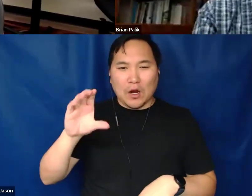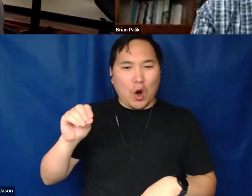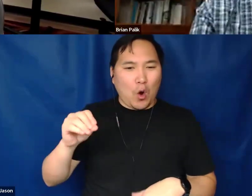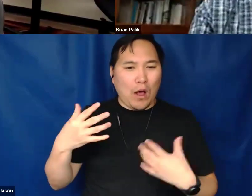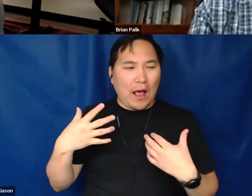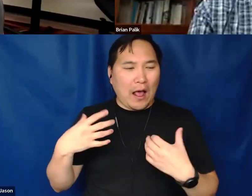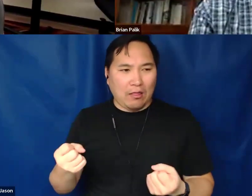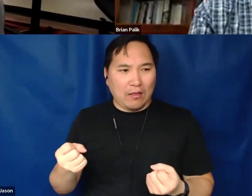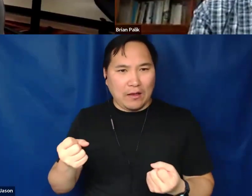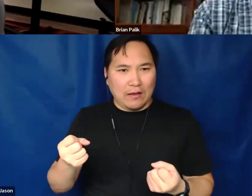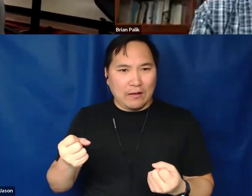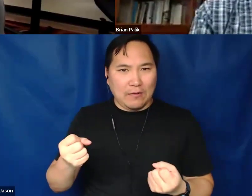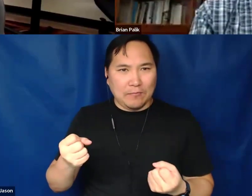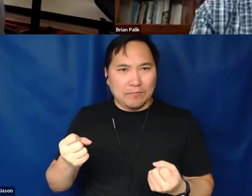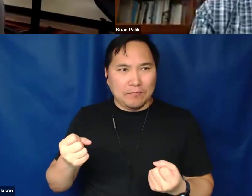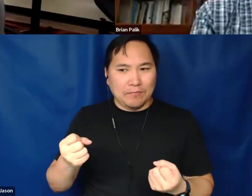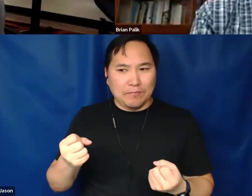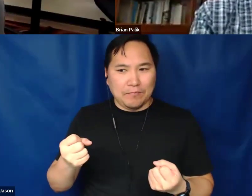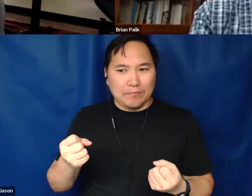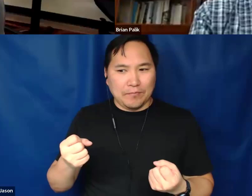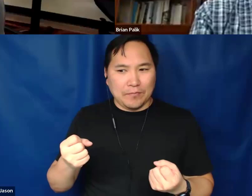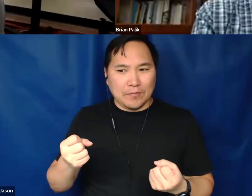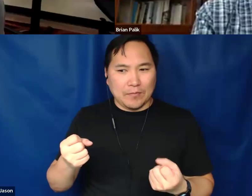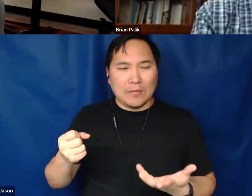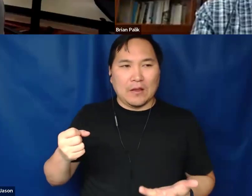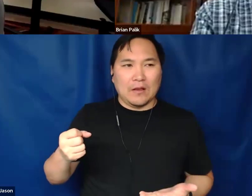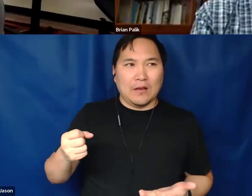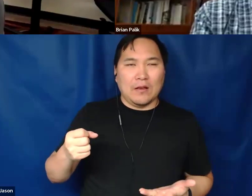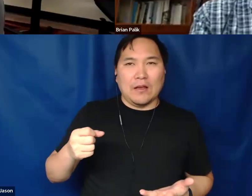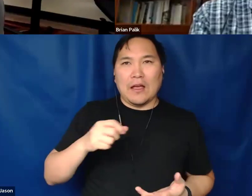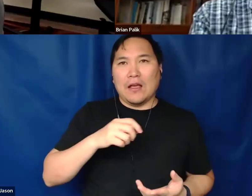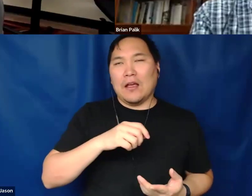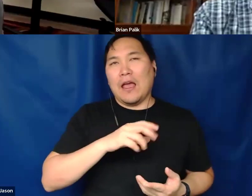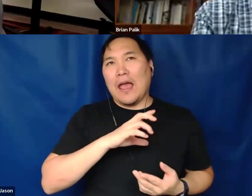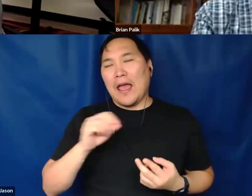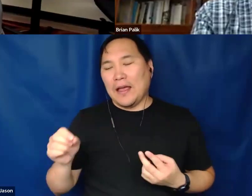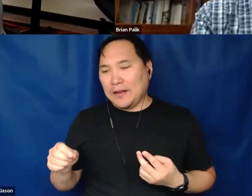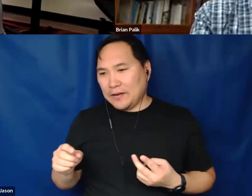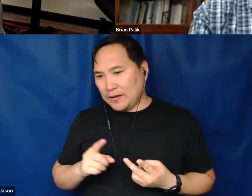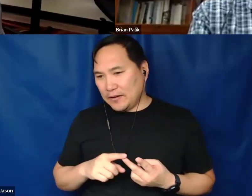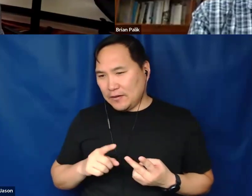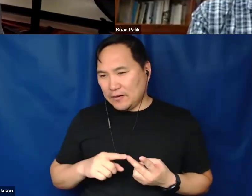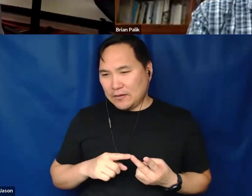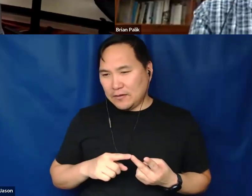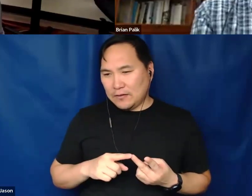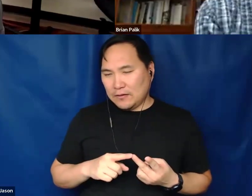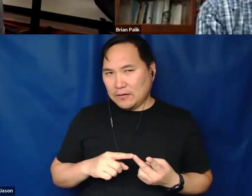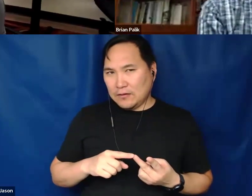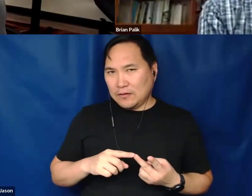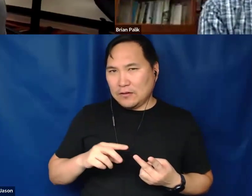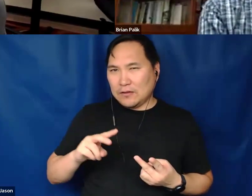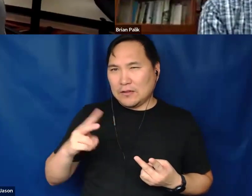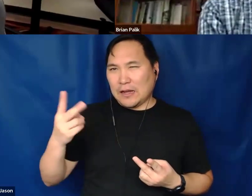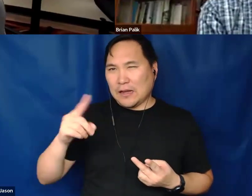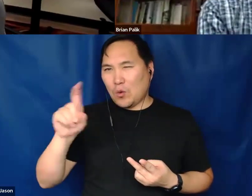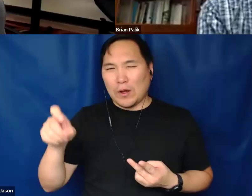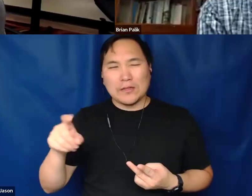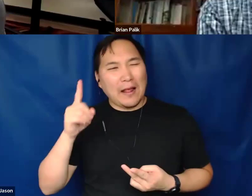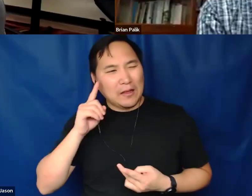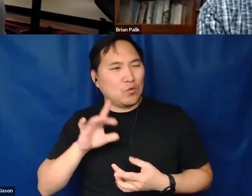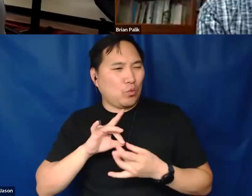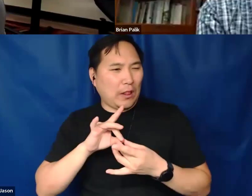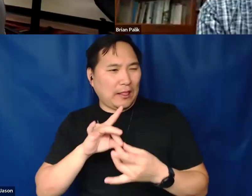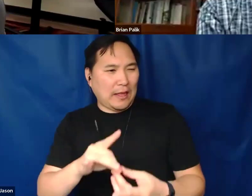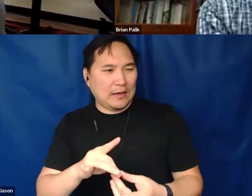the ideas that you had? And then I guess a second question came in kind of, I think, related, so I'll